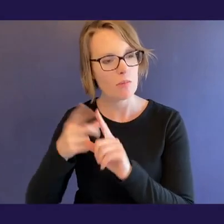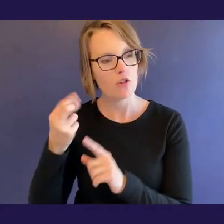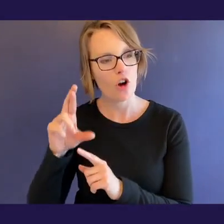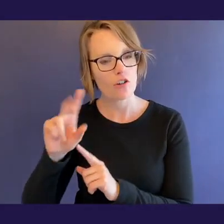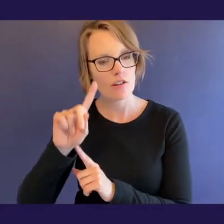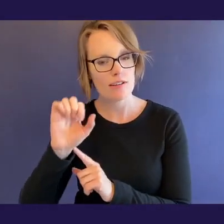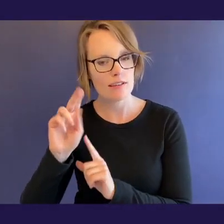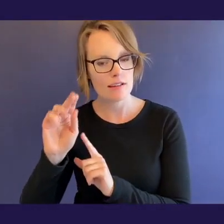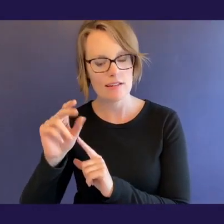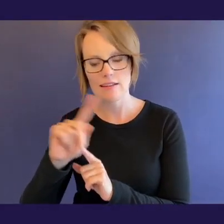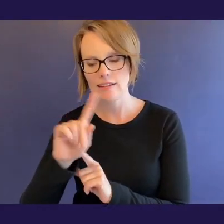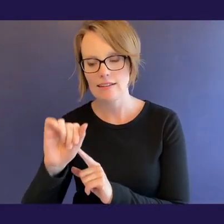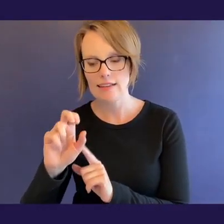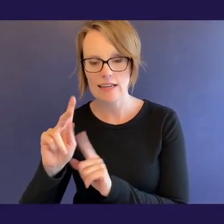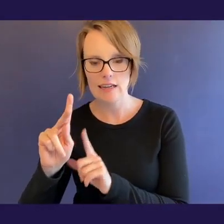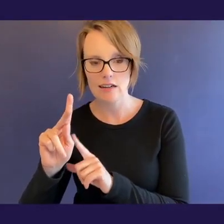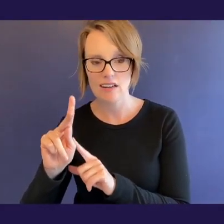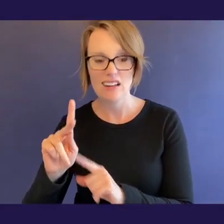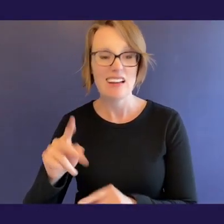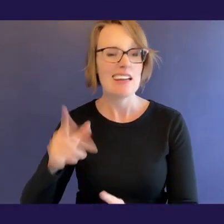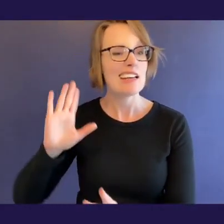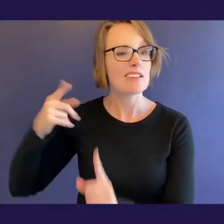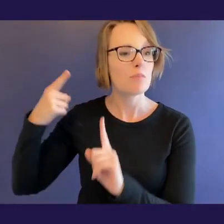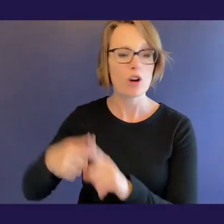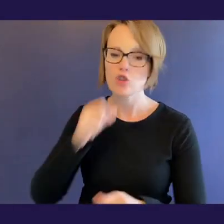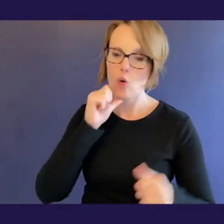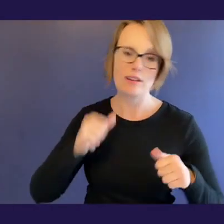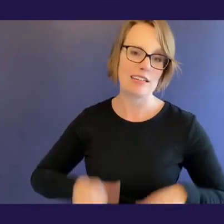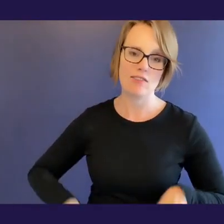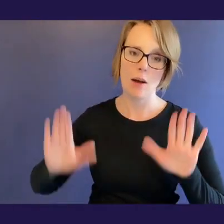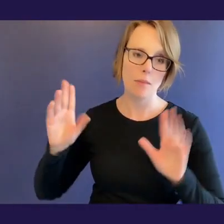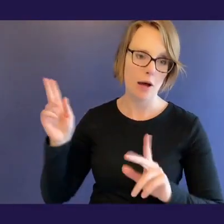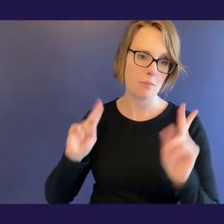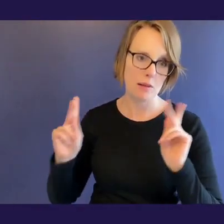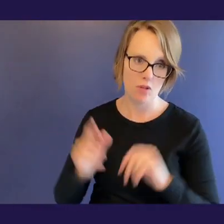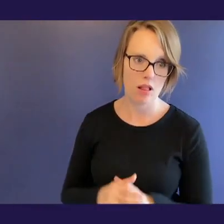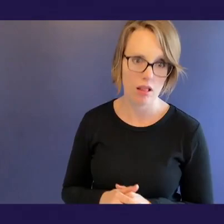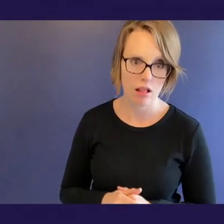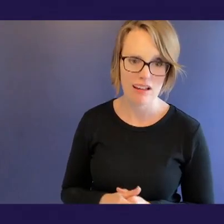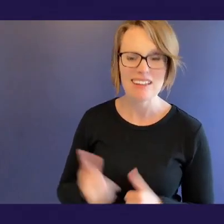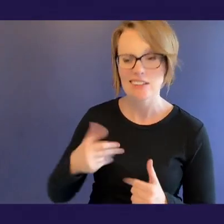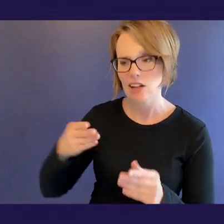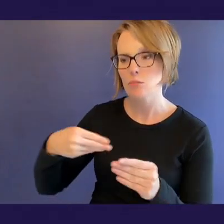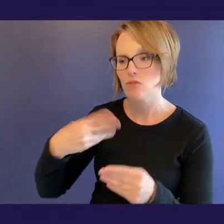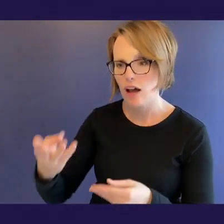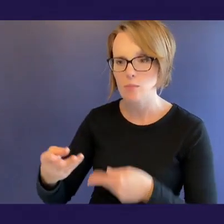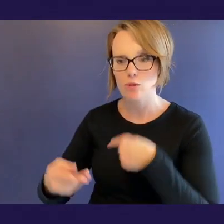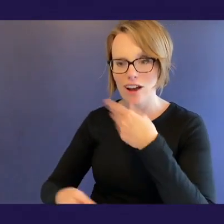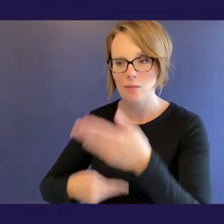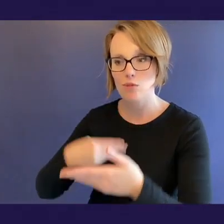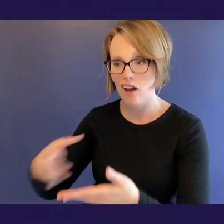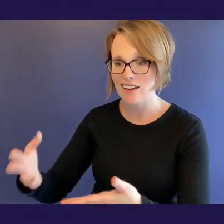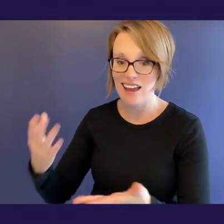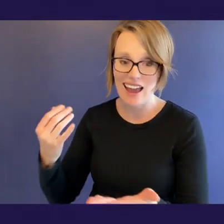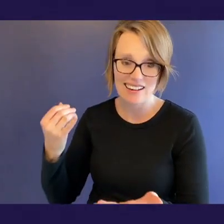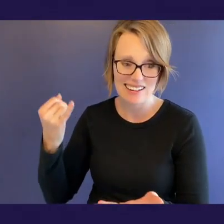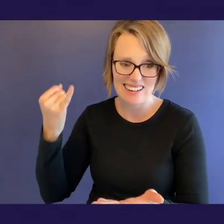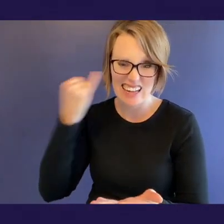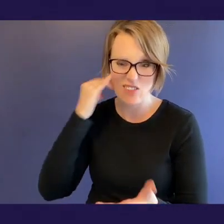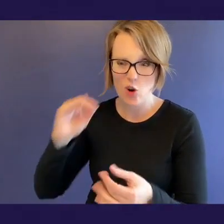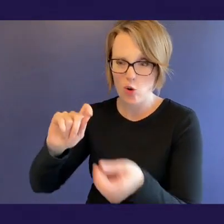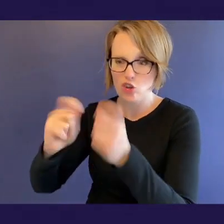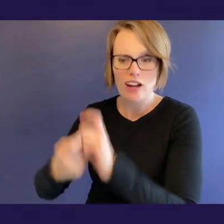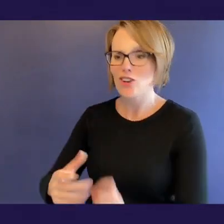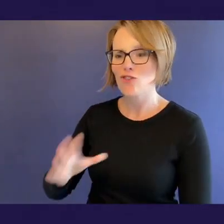to, if they don't respond to anything else, you can at least show compassion and understanding and make a connection